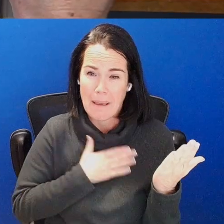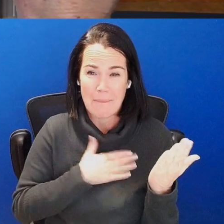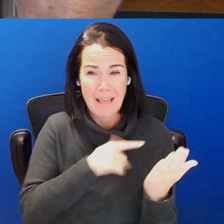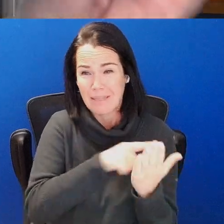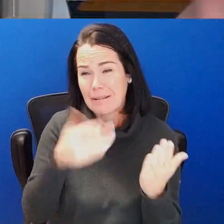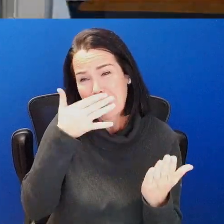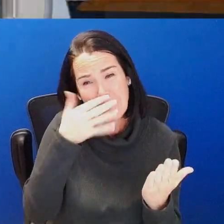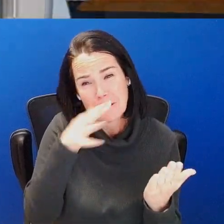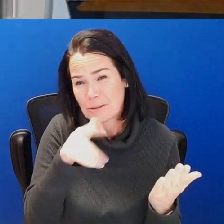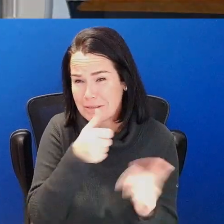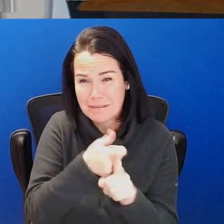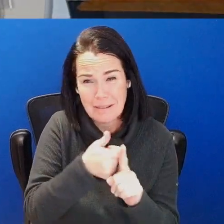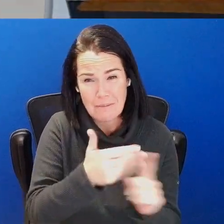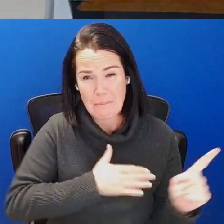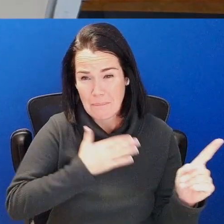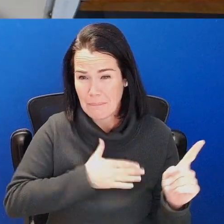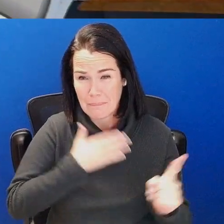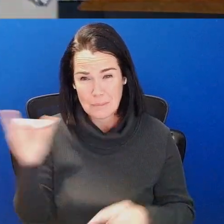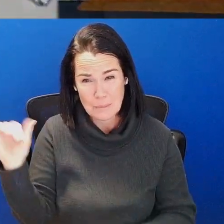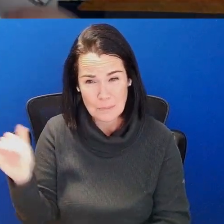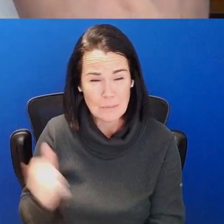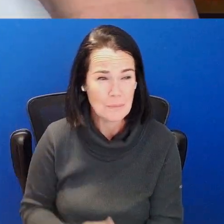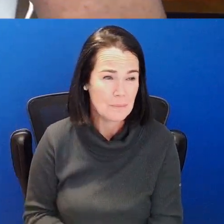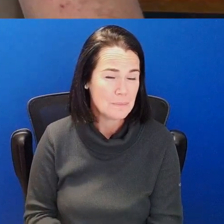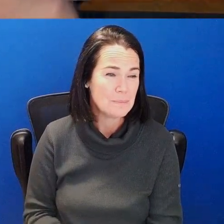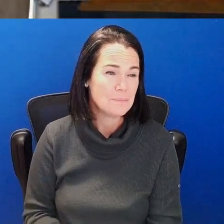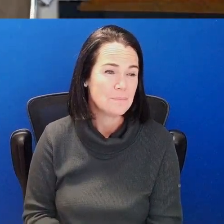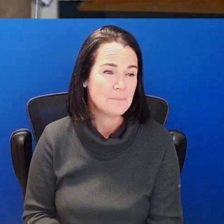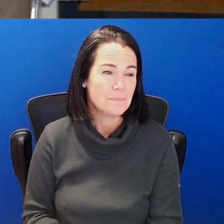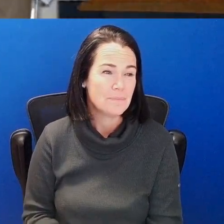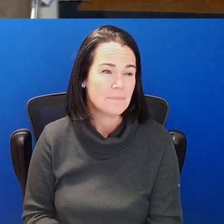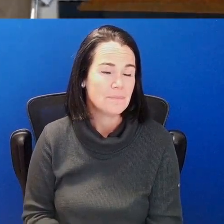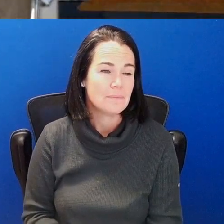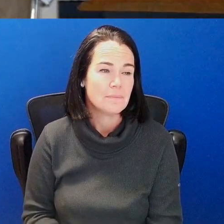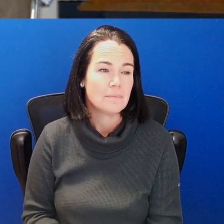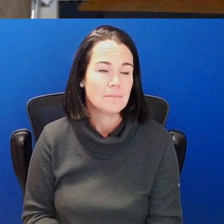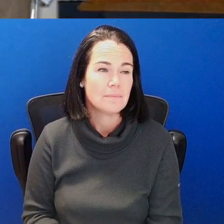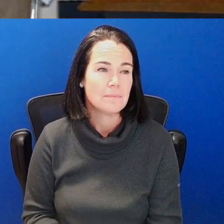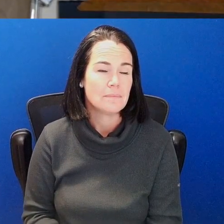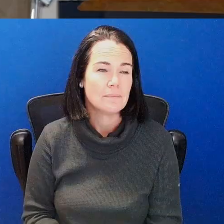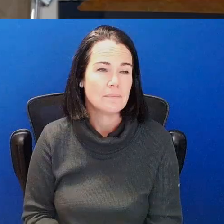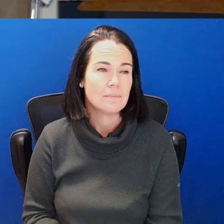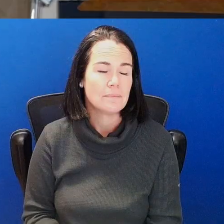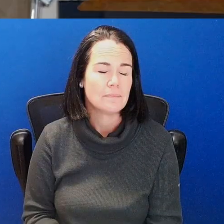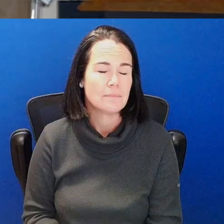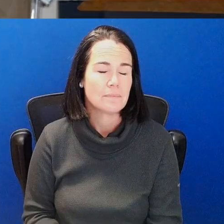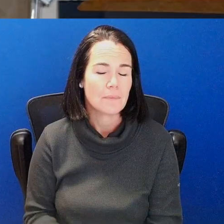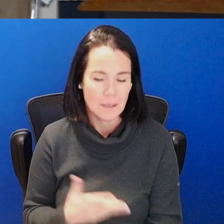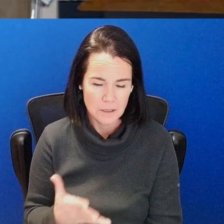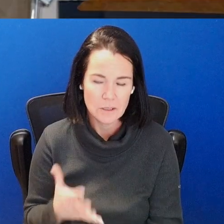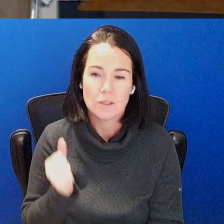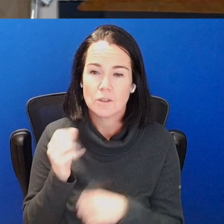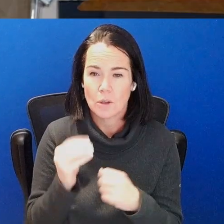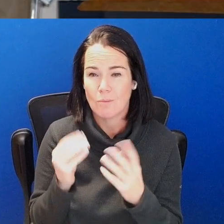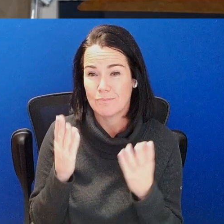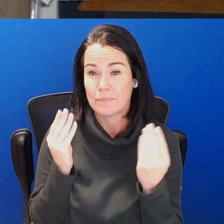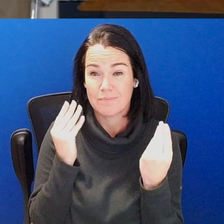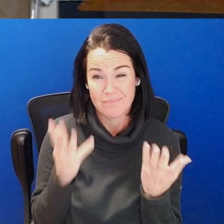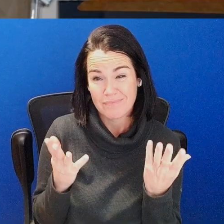These colors are just very happy. All right, let's do, y'all, I was in